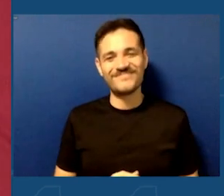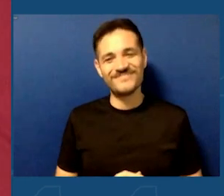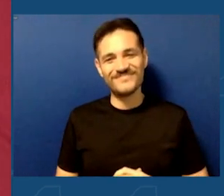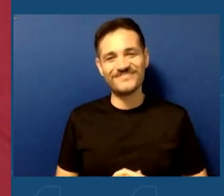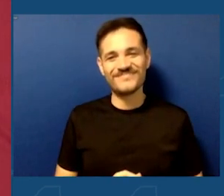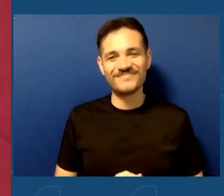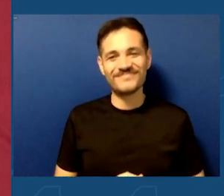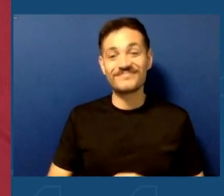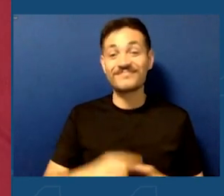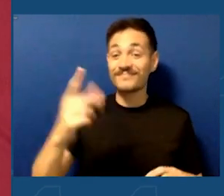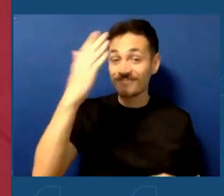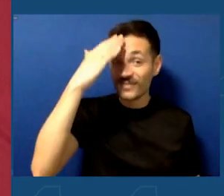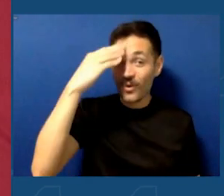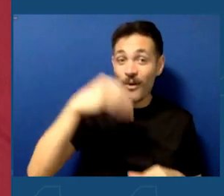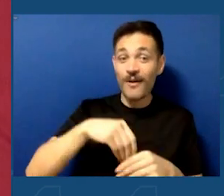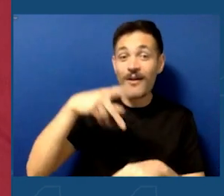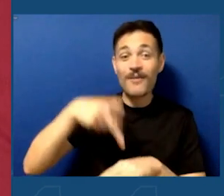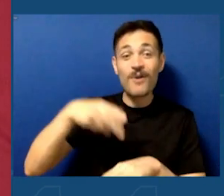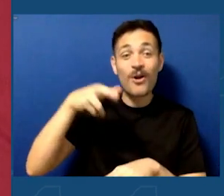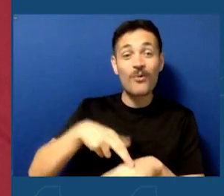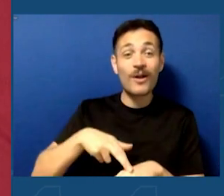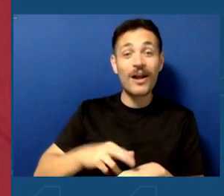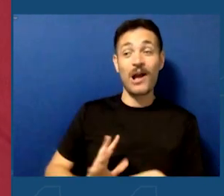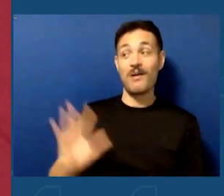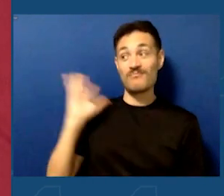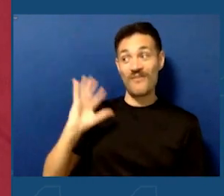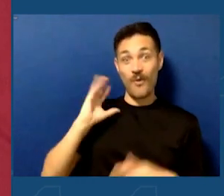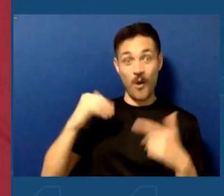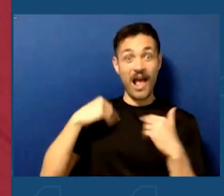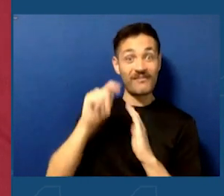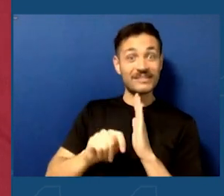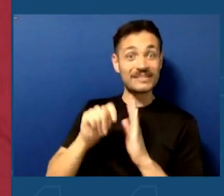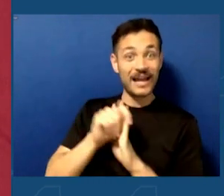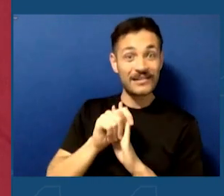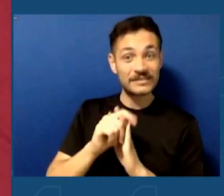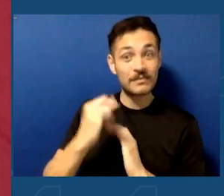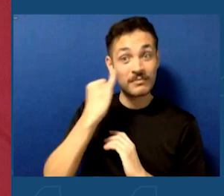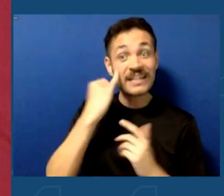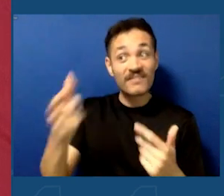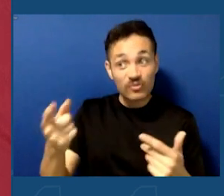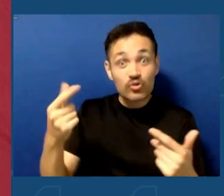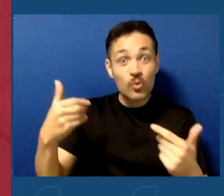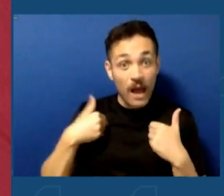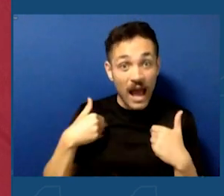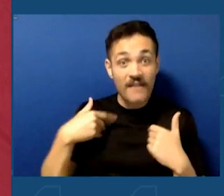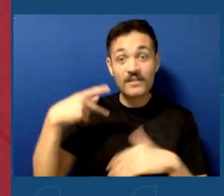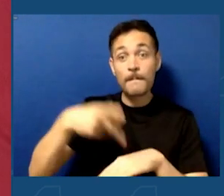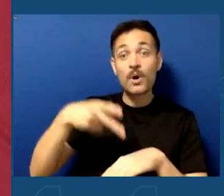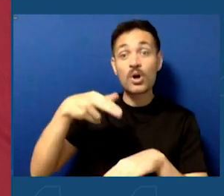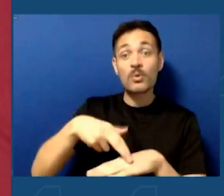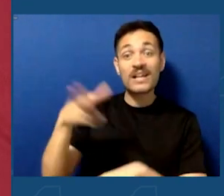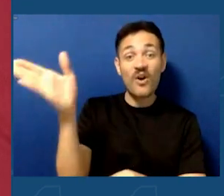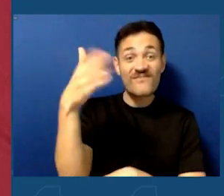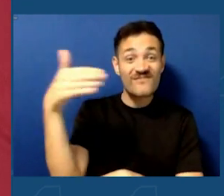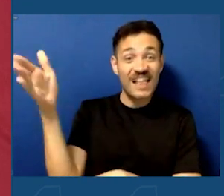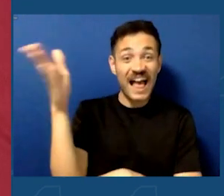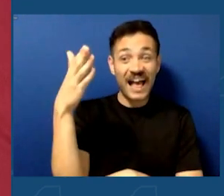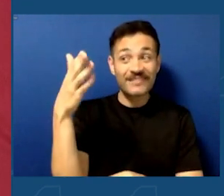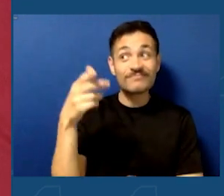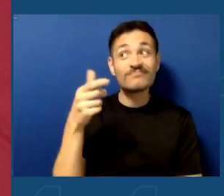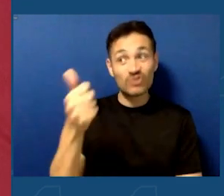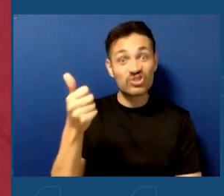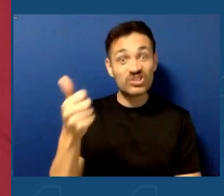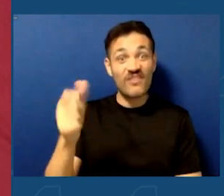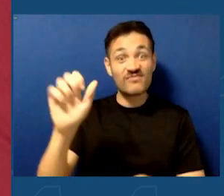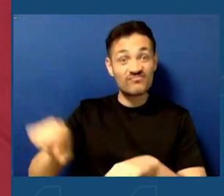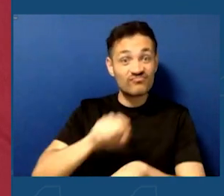You know, in Puerto Rico, there was a time when if you carry the Puerto Rican flag, you were arrested. And when I